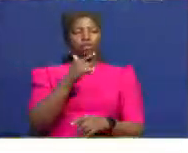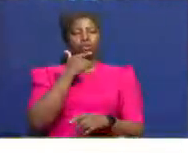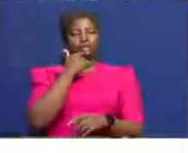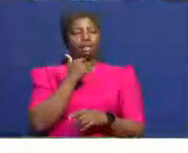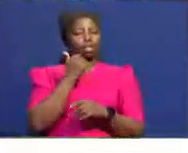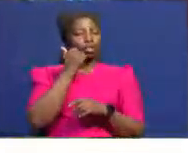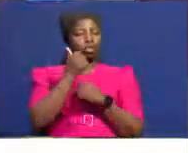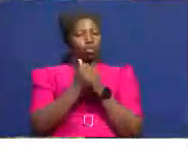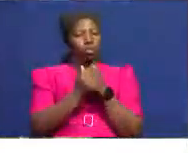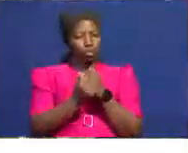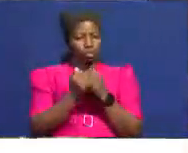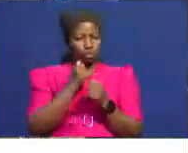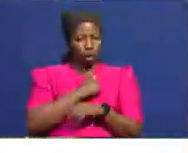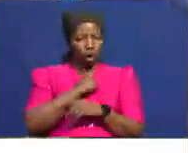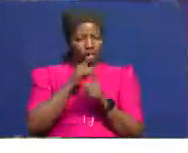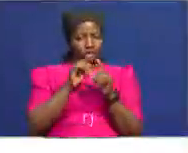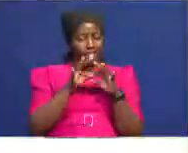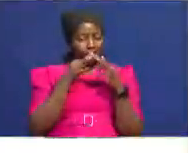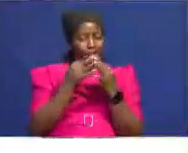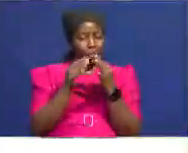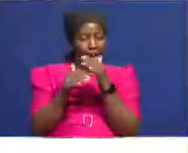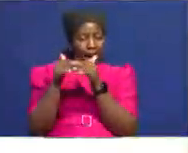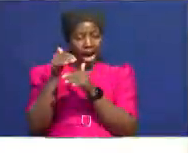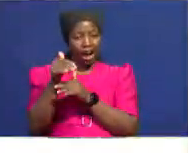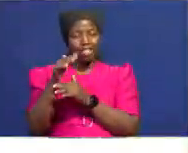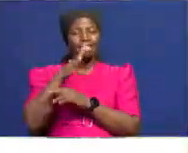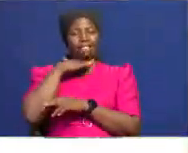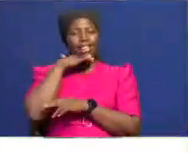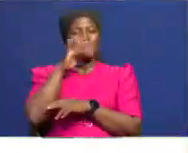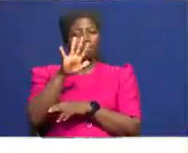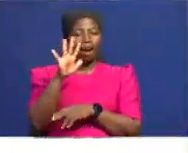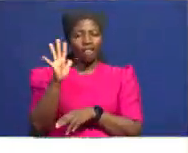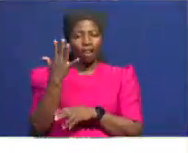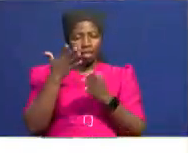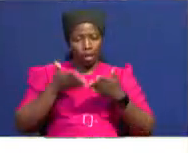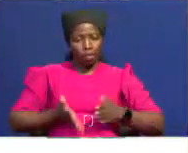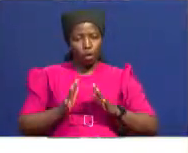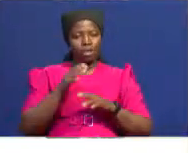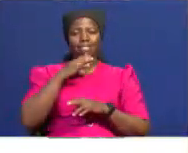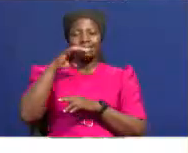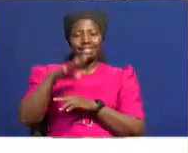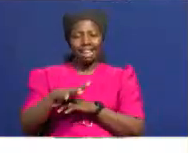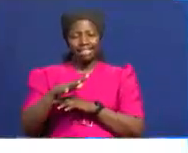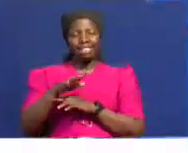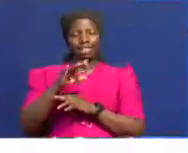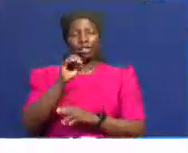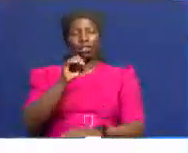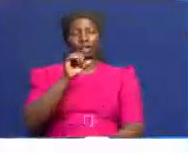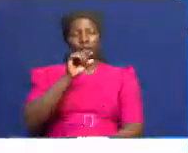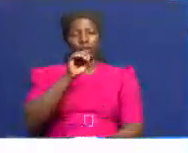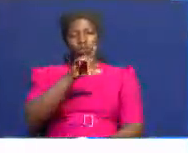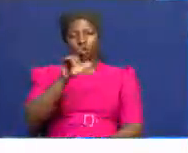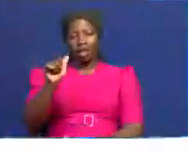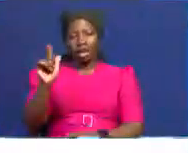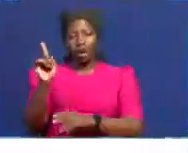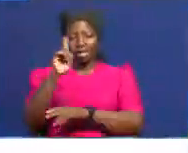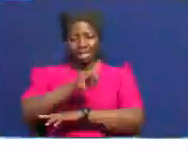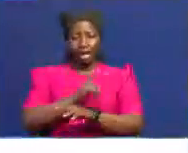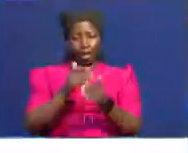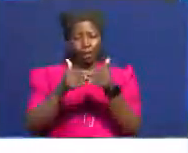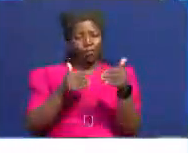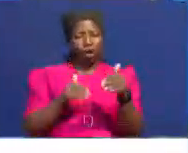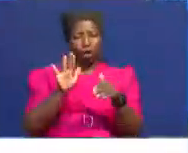on of his fifth-born son, General Francis Omondi Ogola, just a day before his interment.